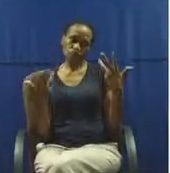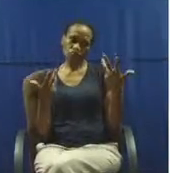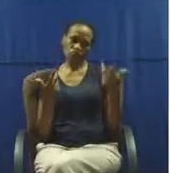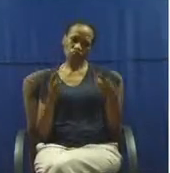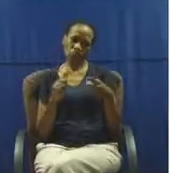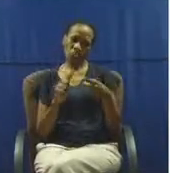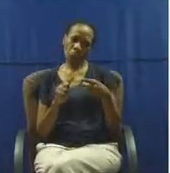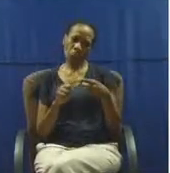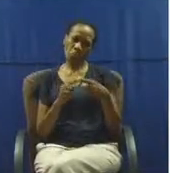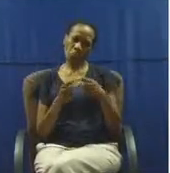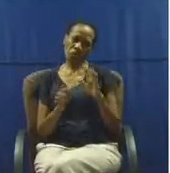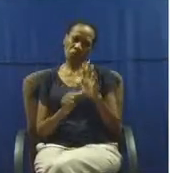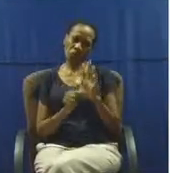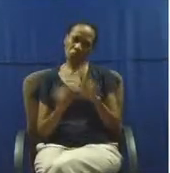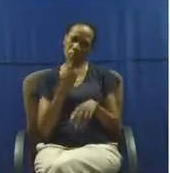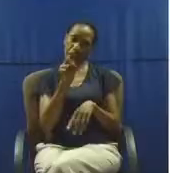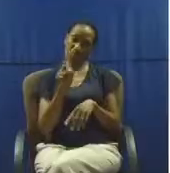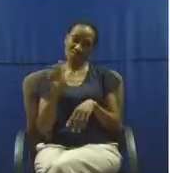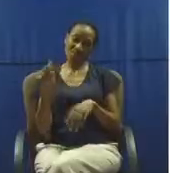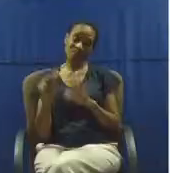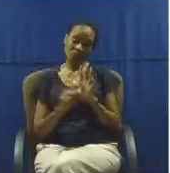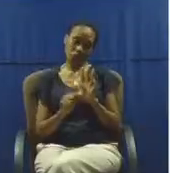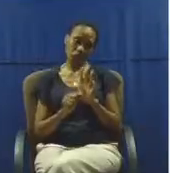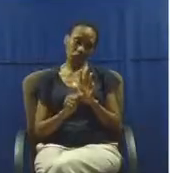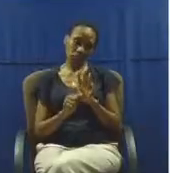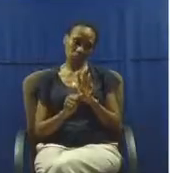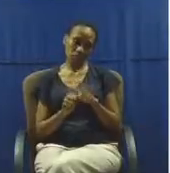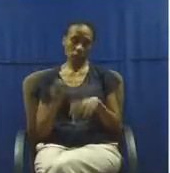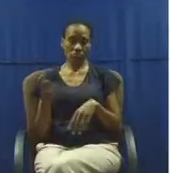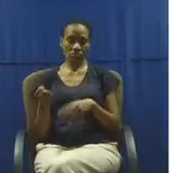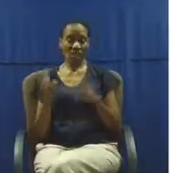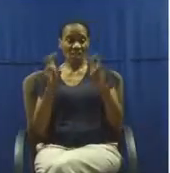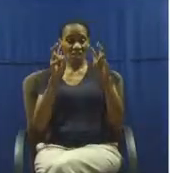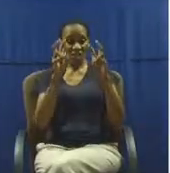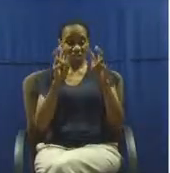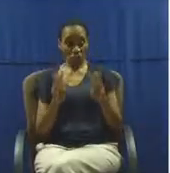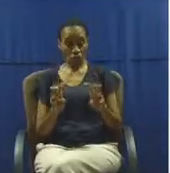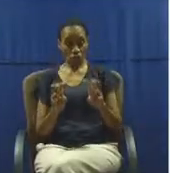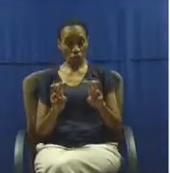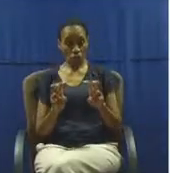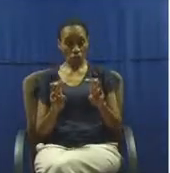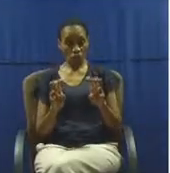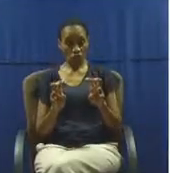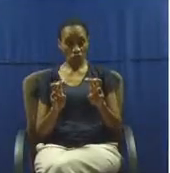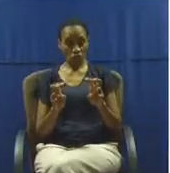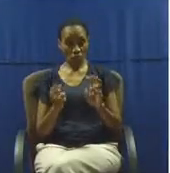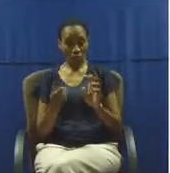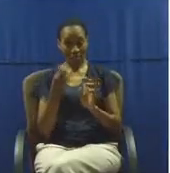raises a very important question about the electricity price increase